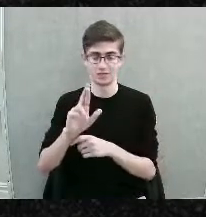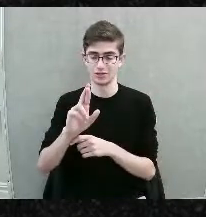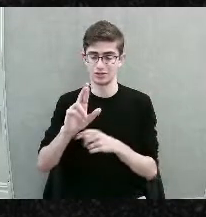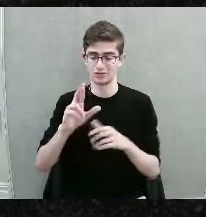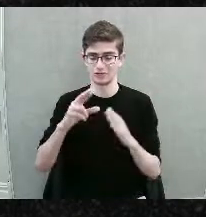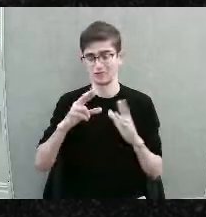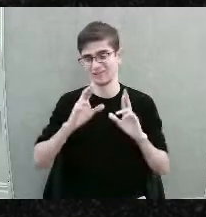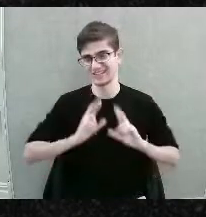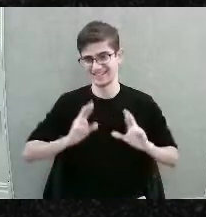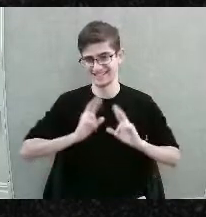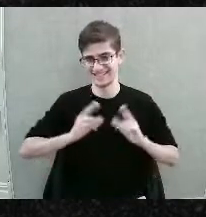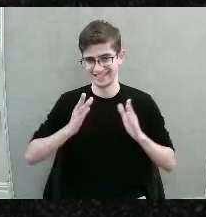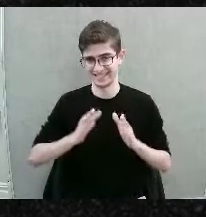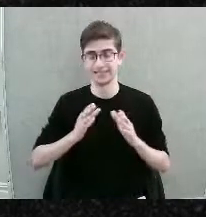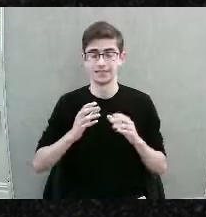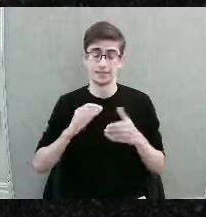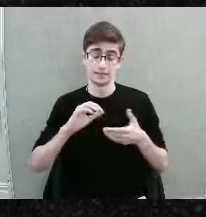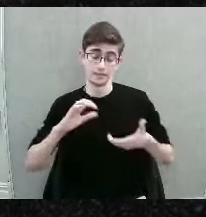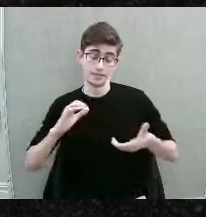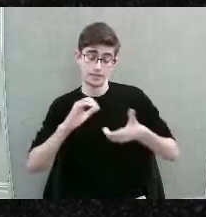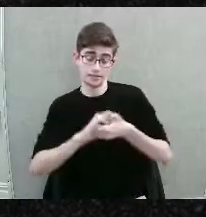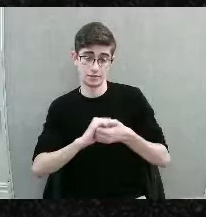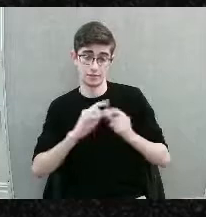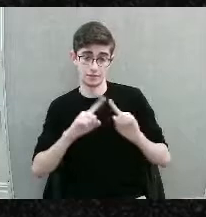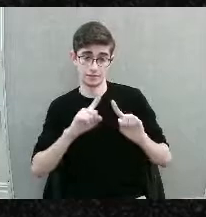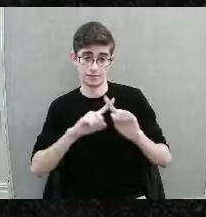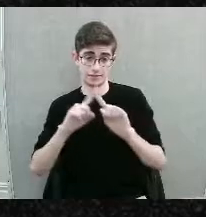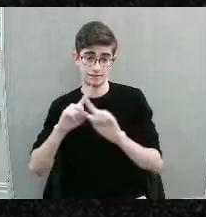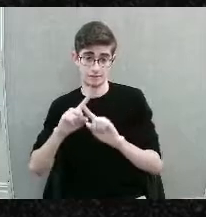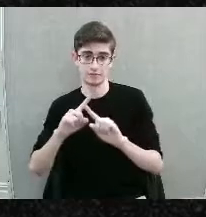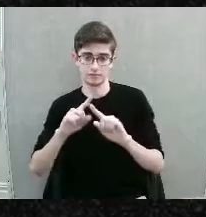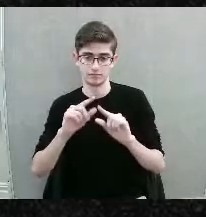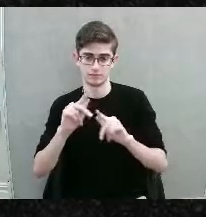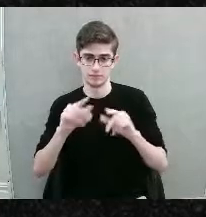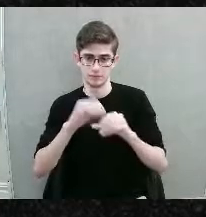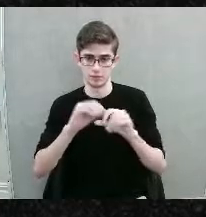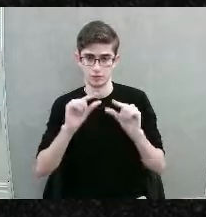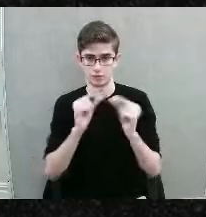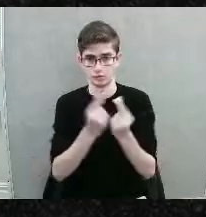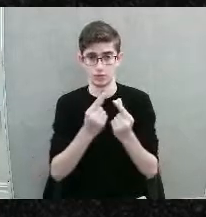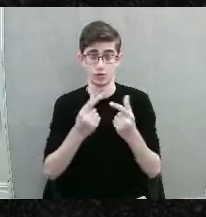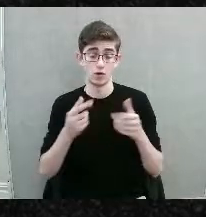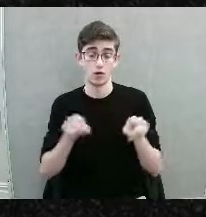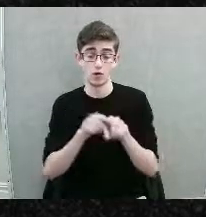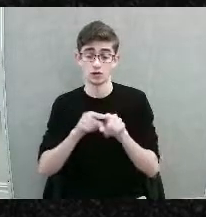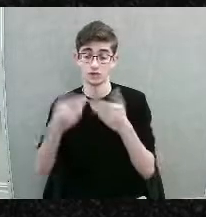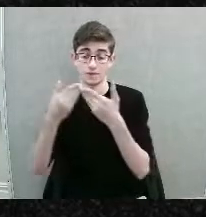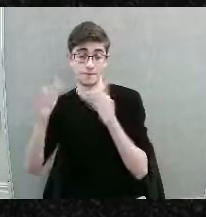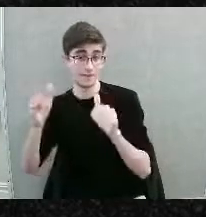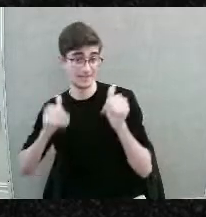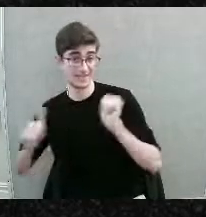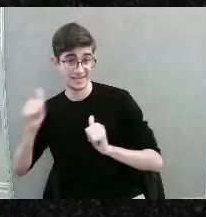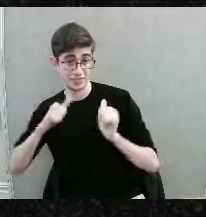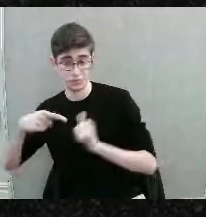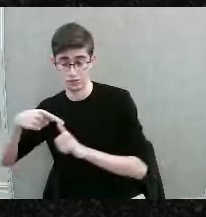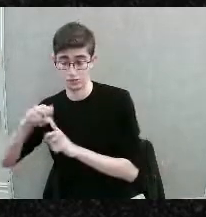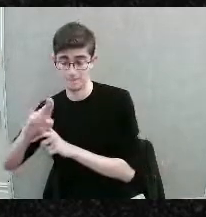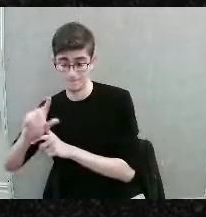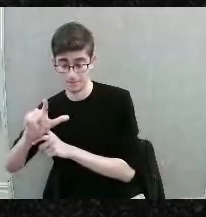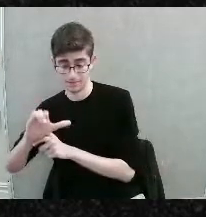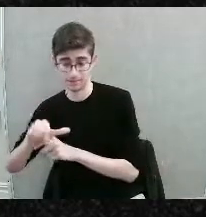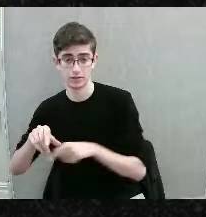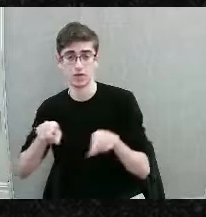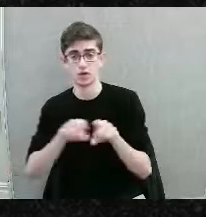which is a collaboration among the BCRW, the Public Theater, and the Shange